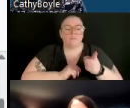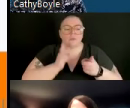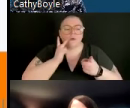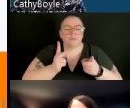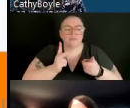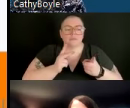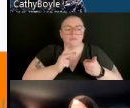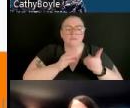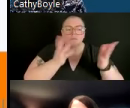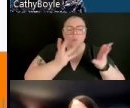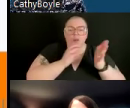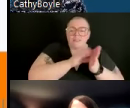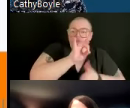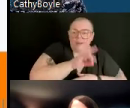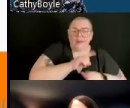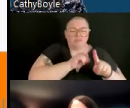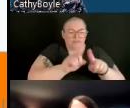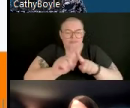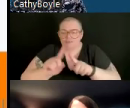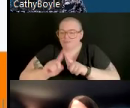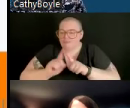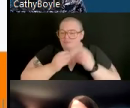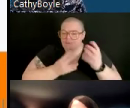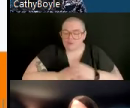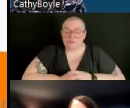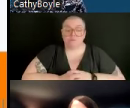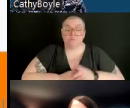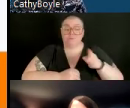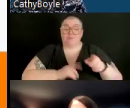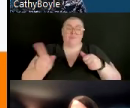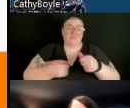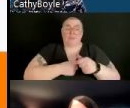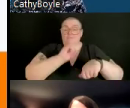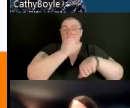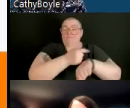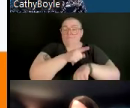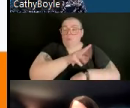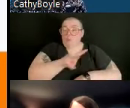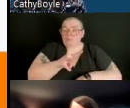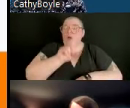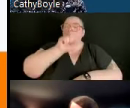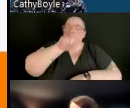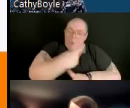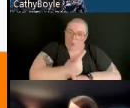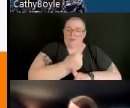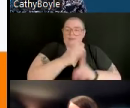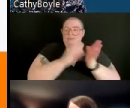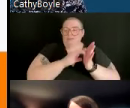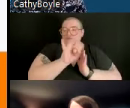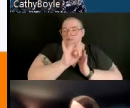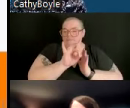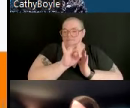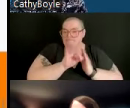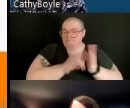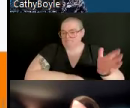that we have a lot here. When this website was first created, it was only for section 8. And